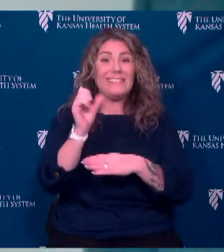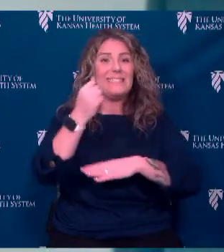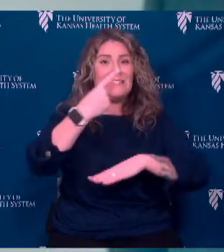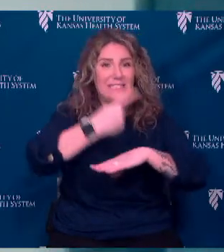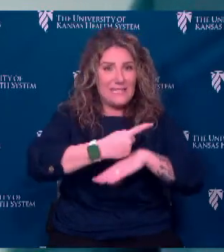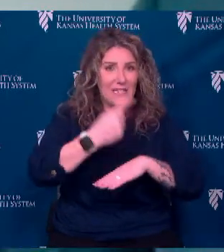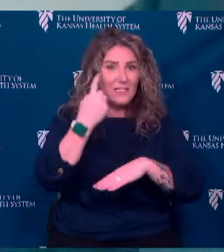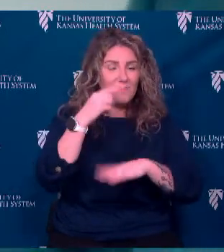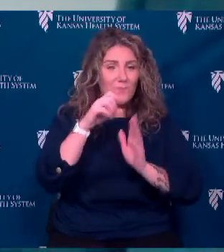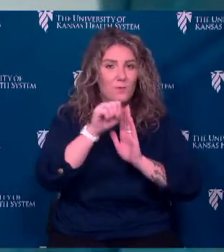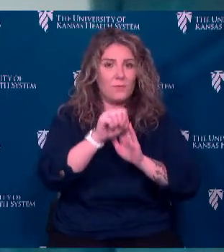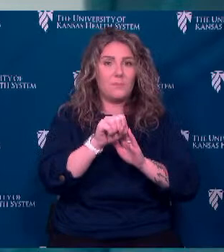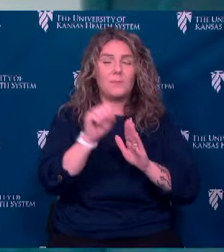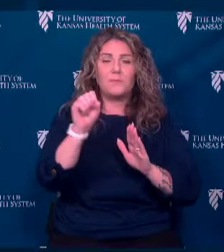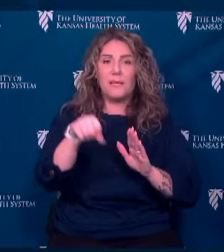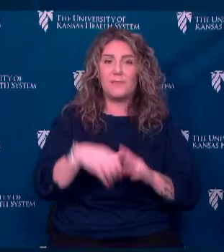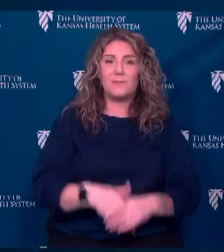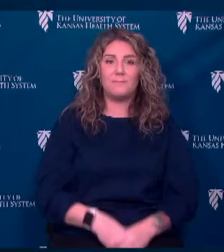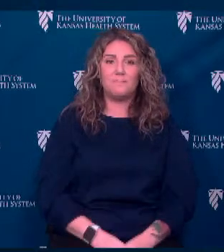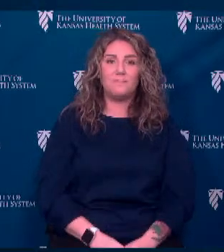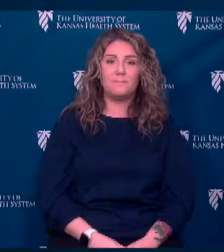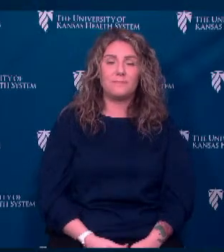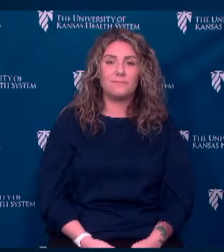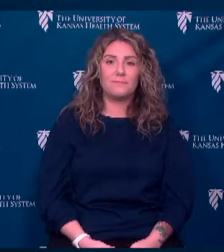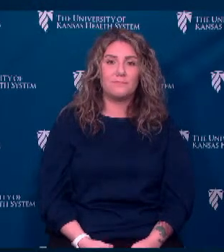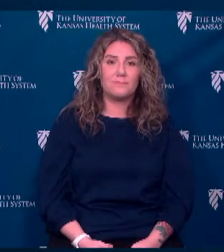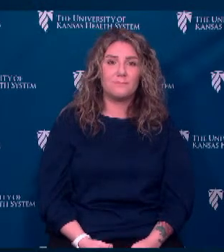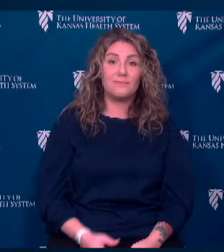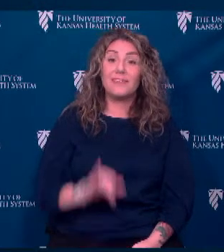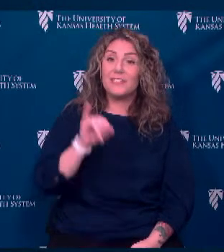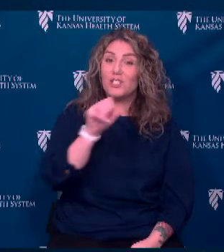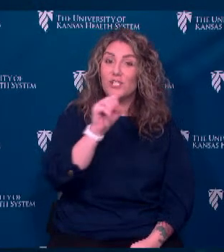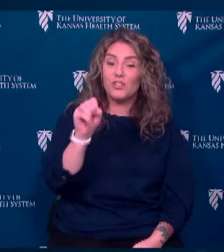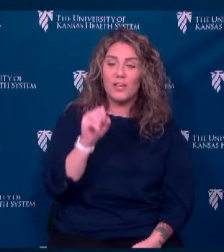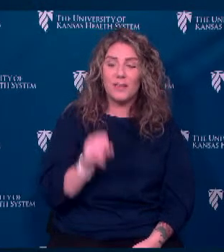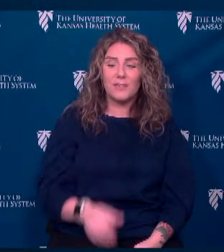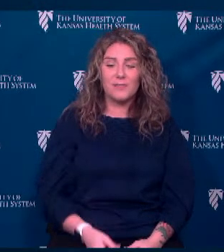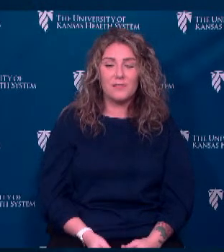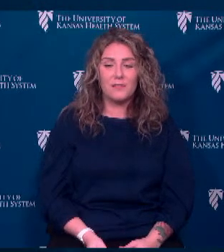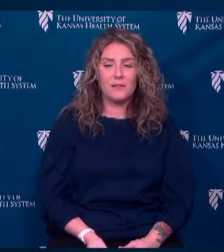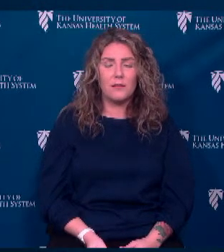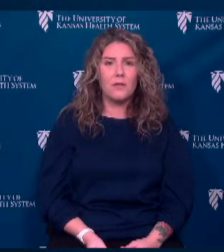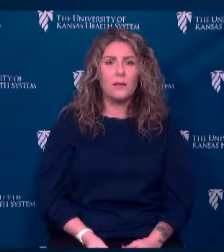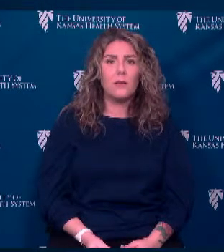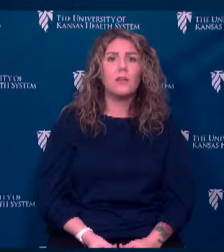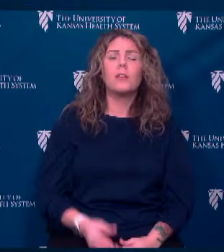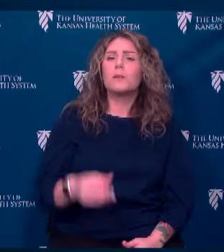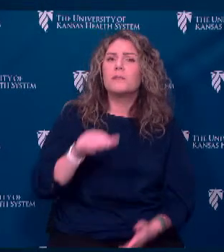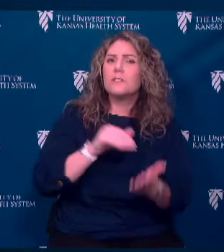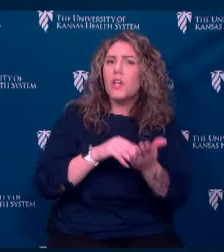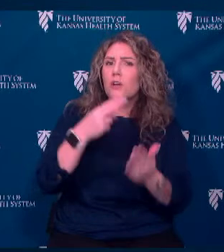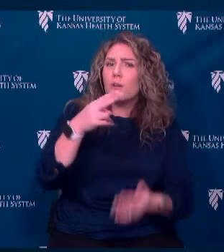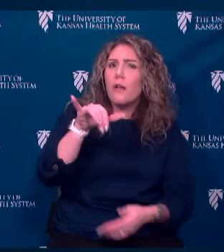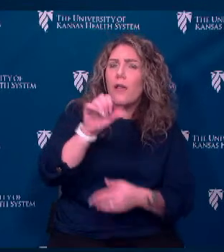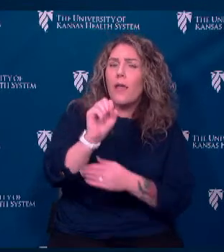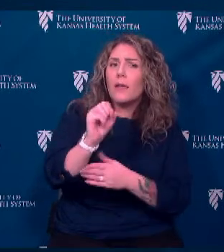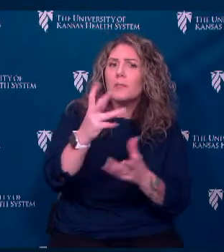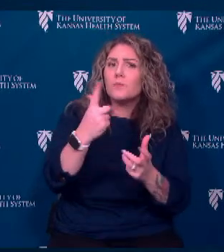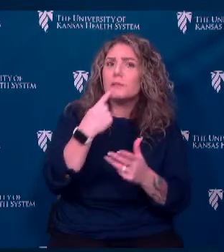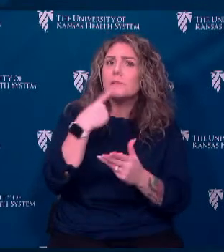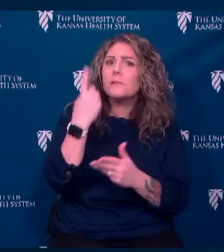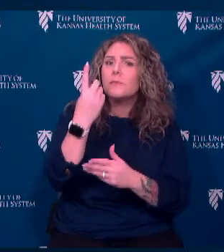symptoms as well. So yes. All right. Jess. Did Dr. Hayes have her hand up? I just wanted to make sure we got to her.